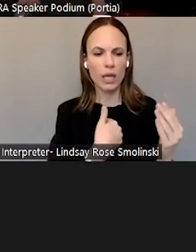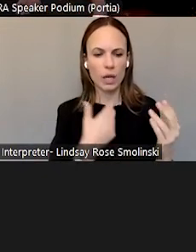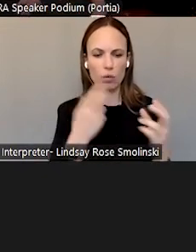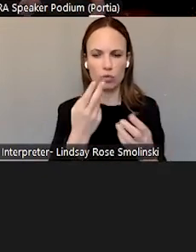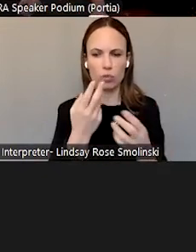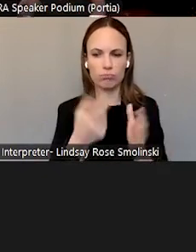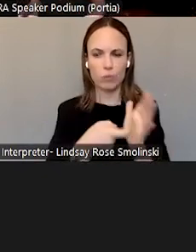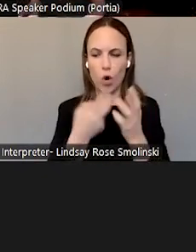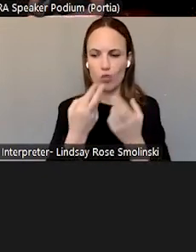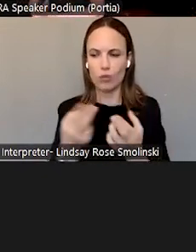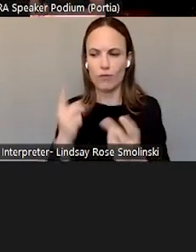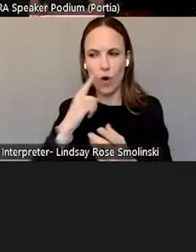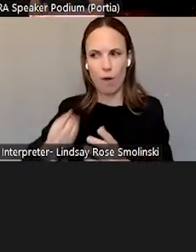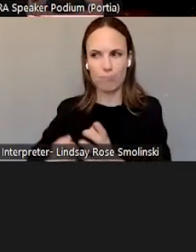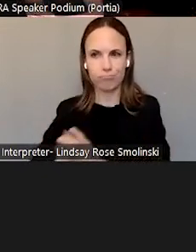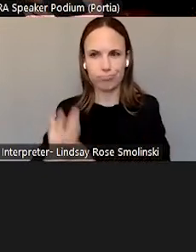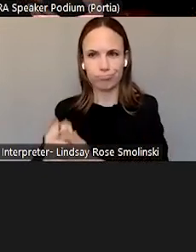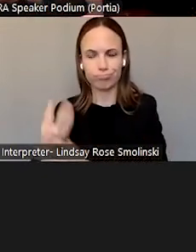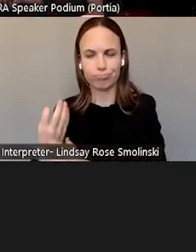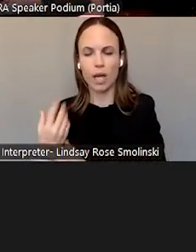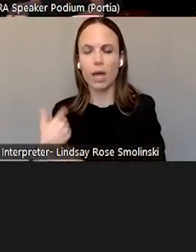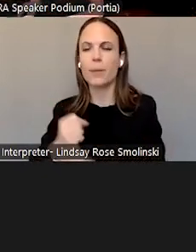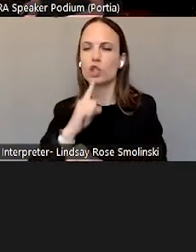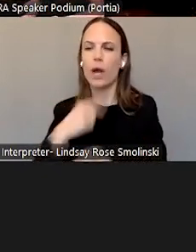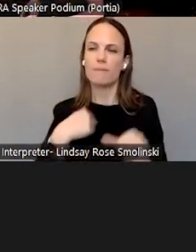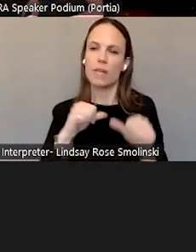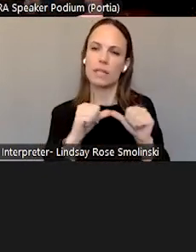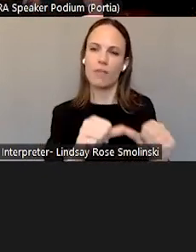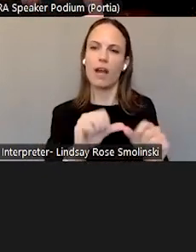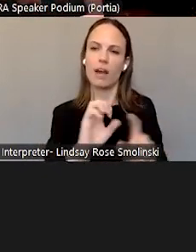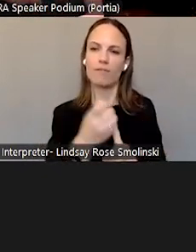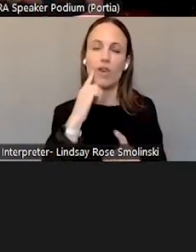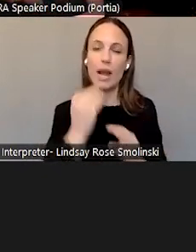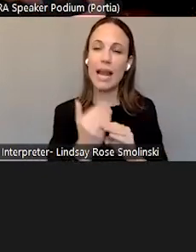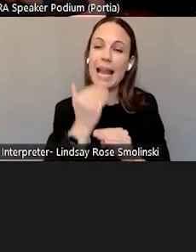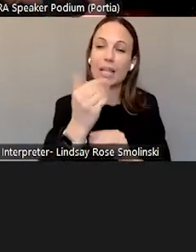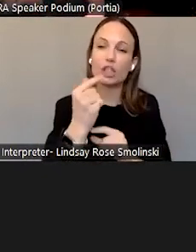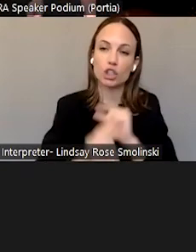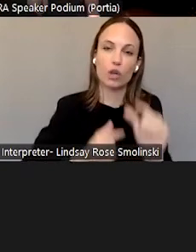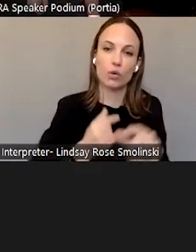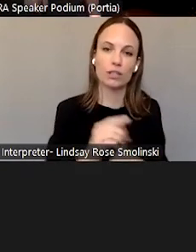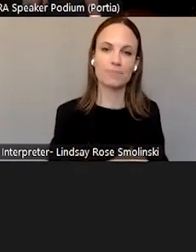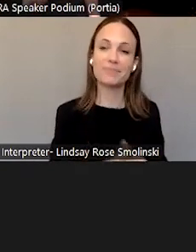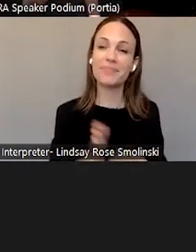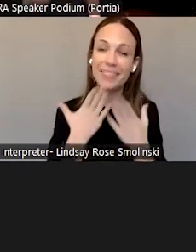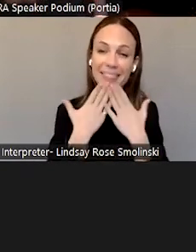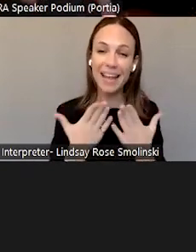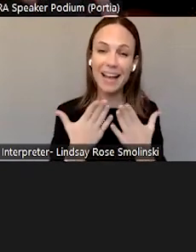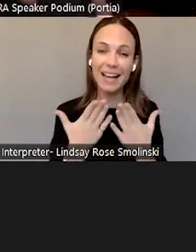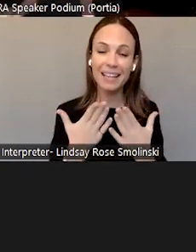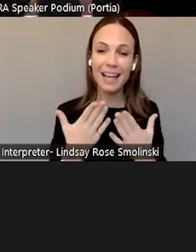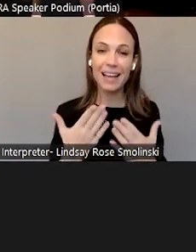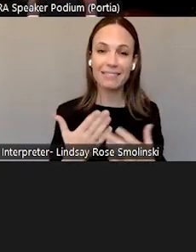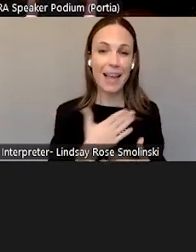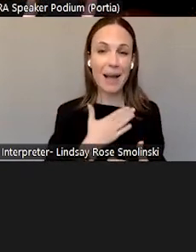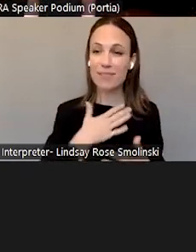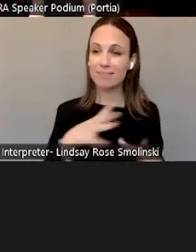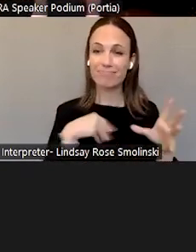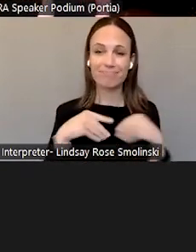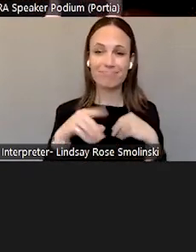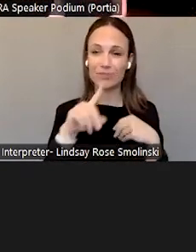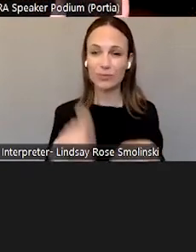are already producing to make sure that we can have a sustainable environment for the next generation. So thank you, and I'm happy to take questions.